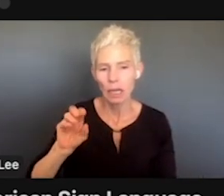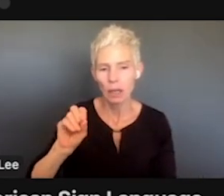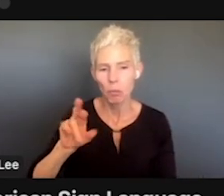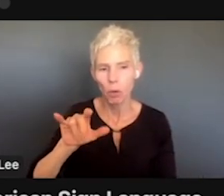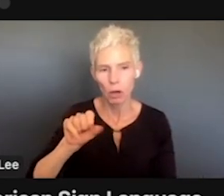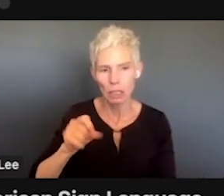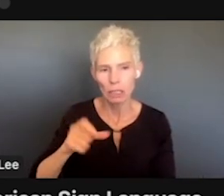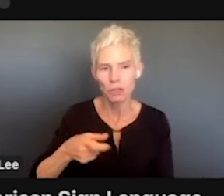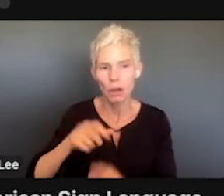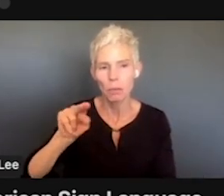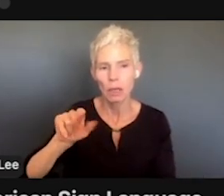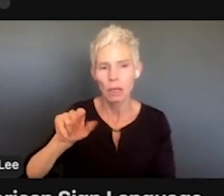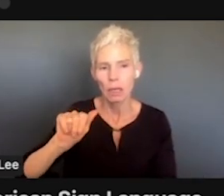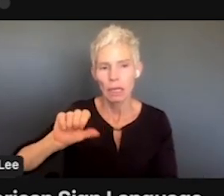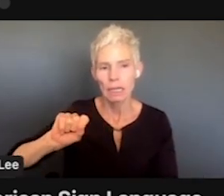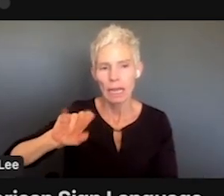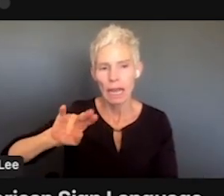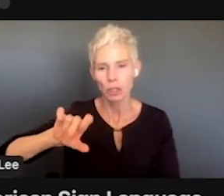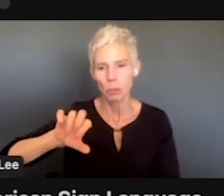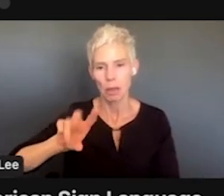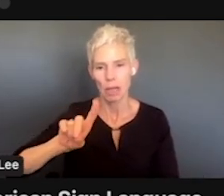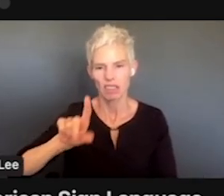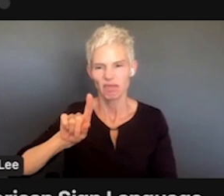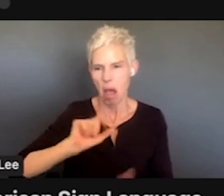NASMHPD update. Go ahead, Wendy.